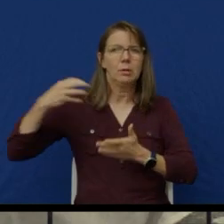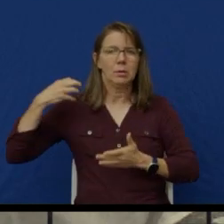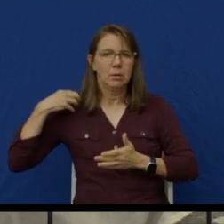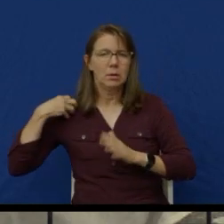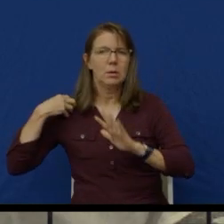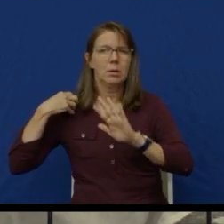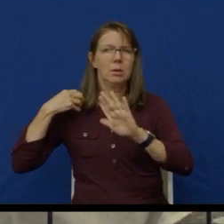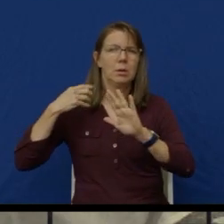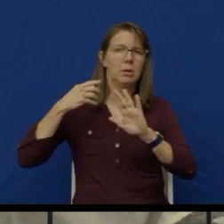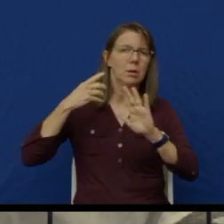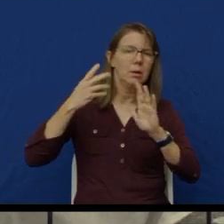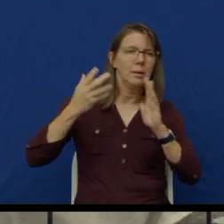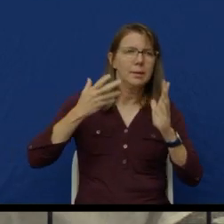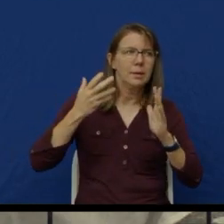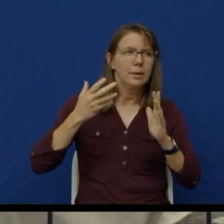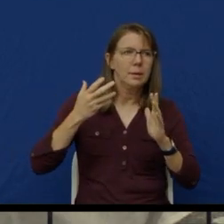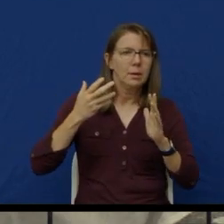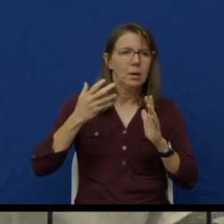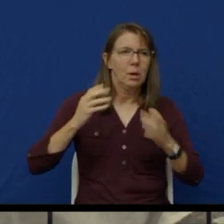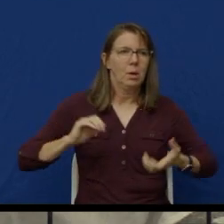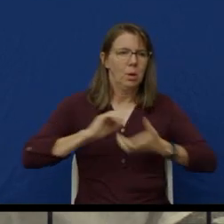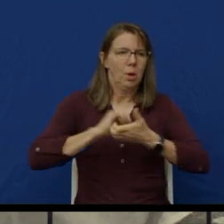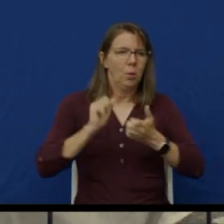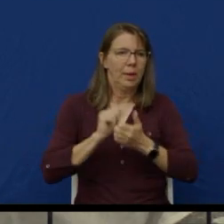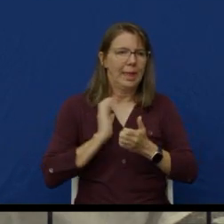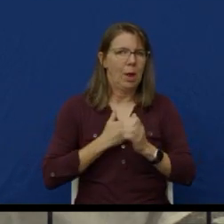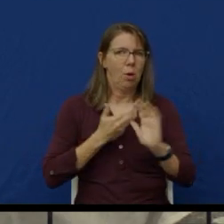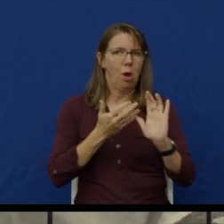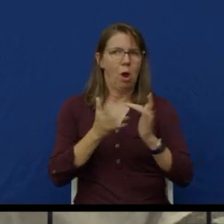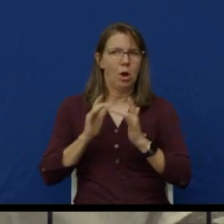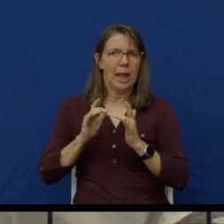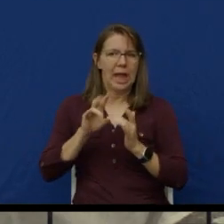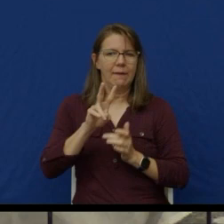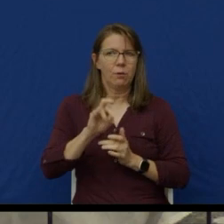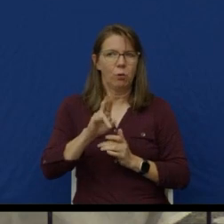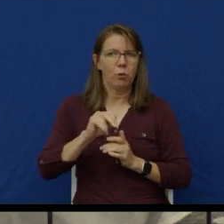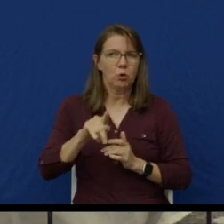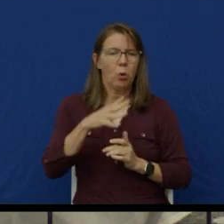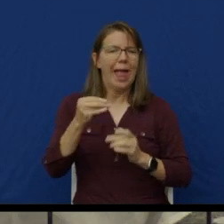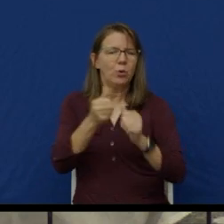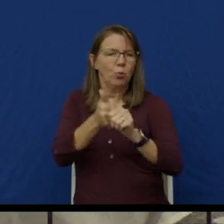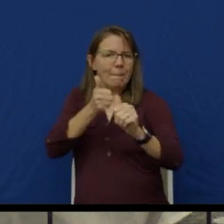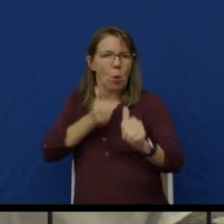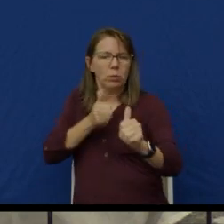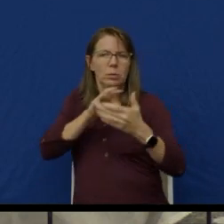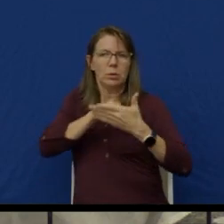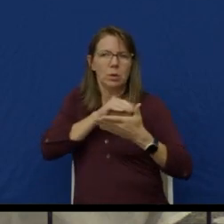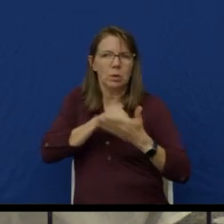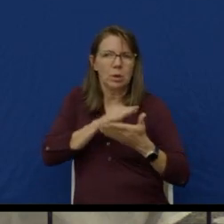prime partner with our online virtual and remote learning network as well, bringing school